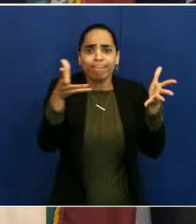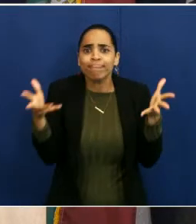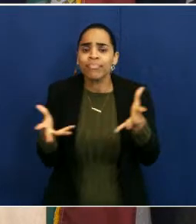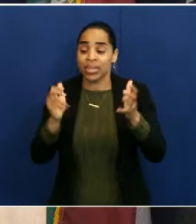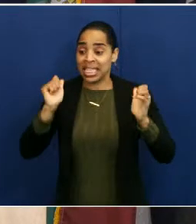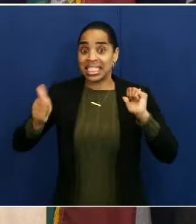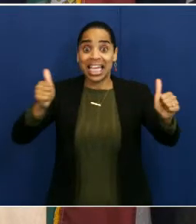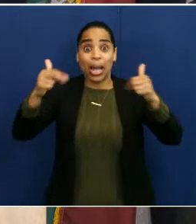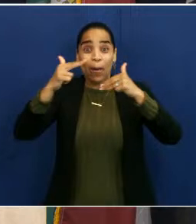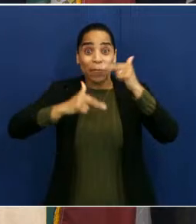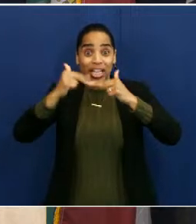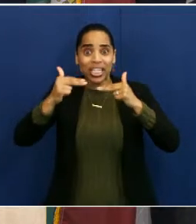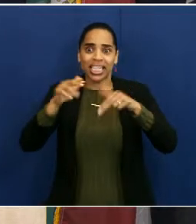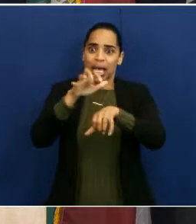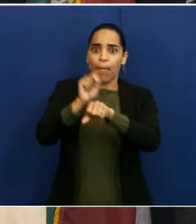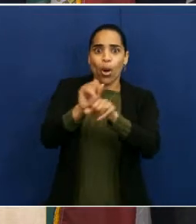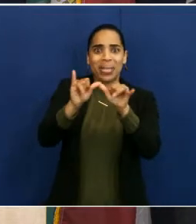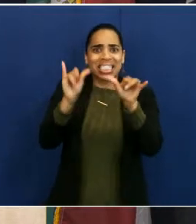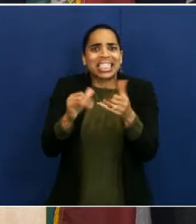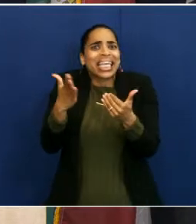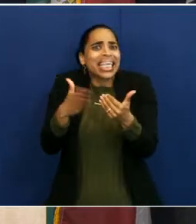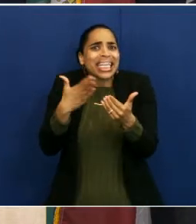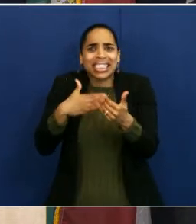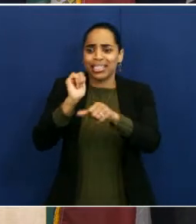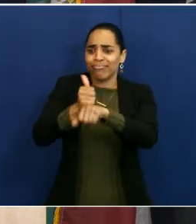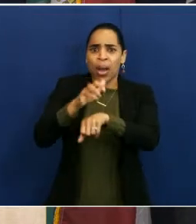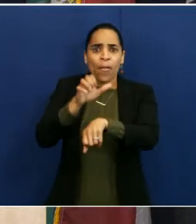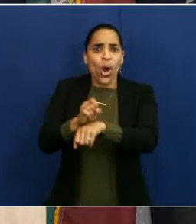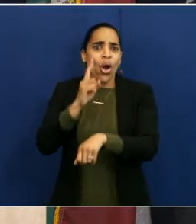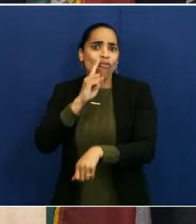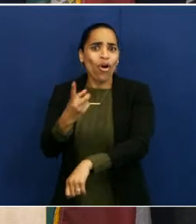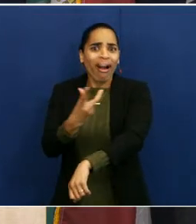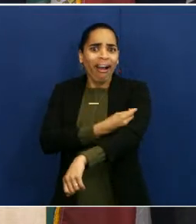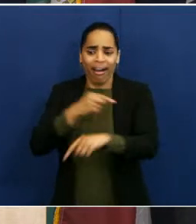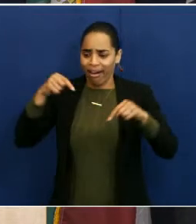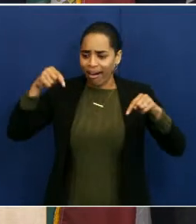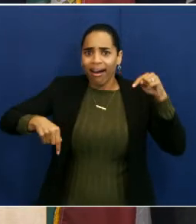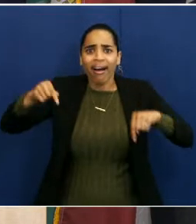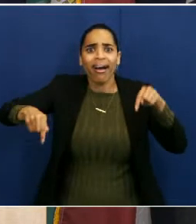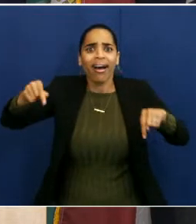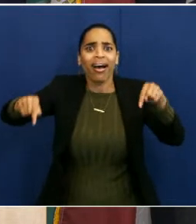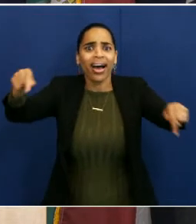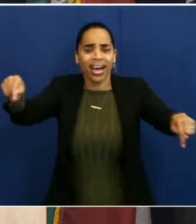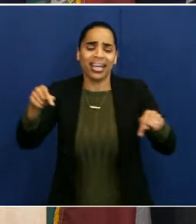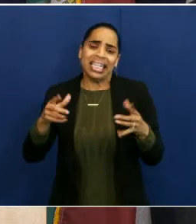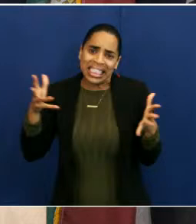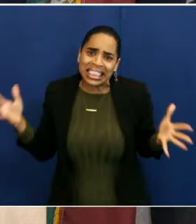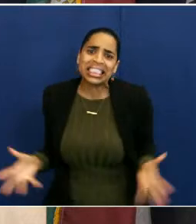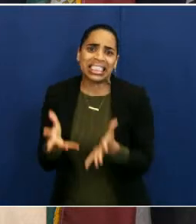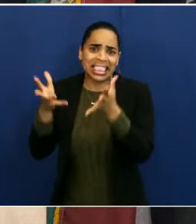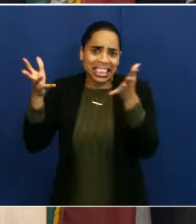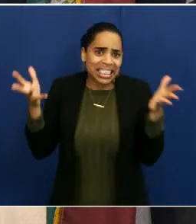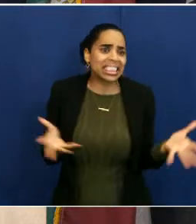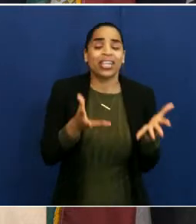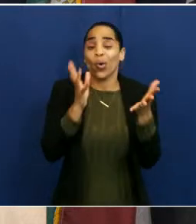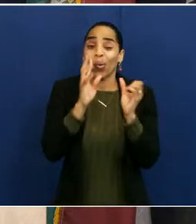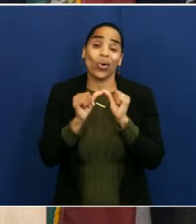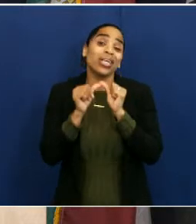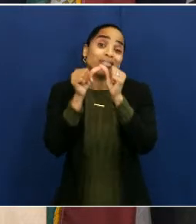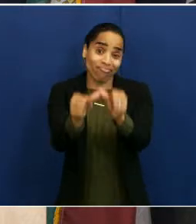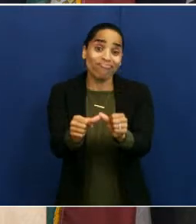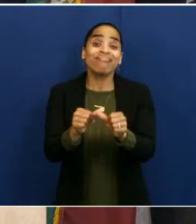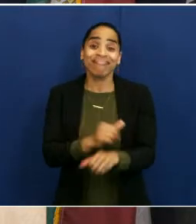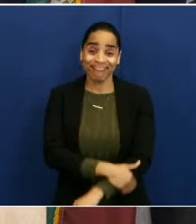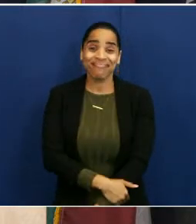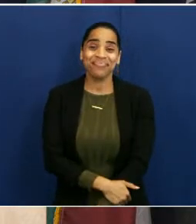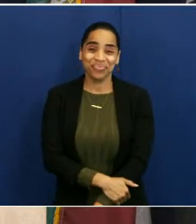up vaccine sites and appointment systems in a way to make it easy to access, and all of those efforts will be ongoing and continued.